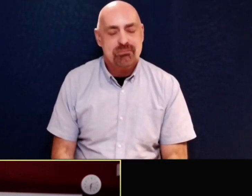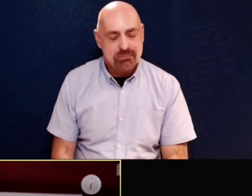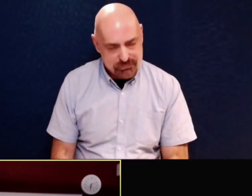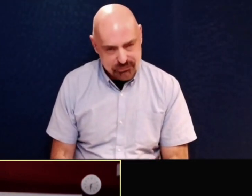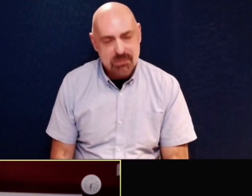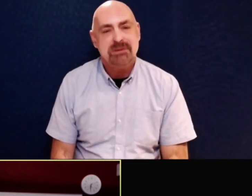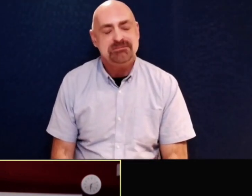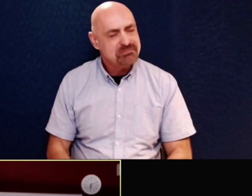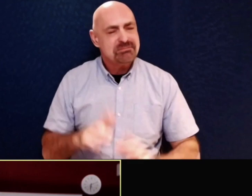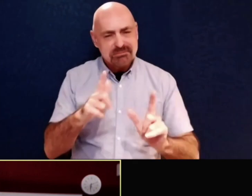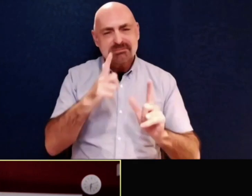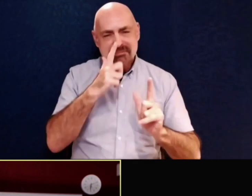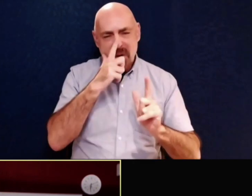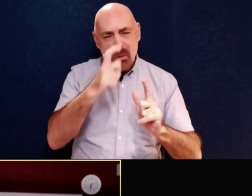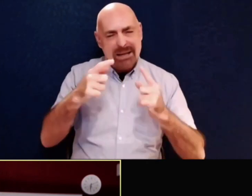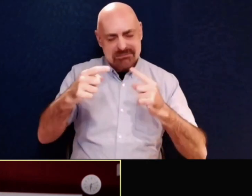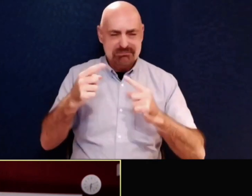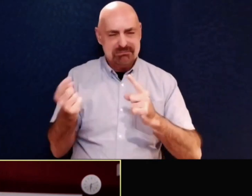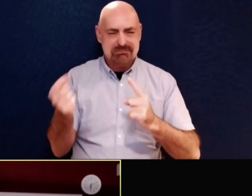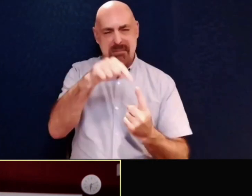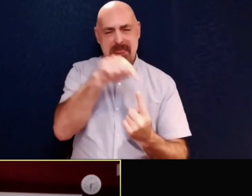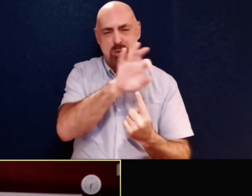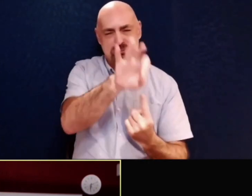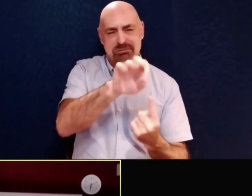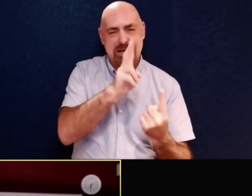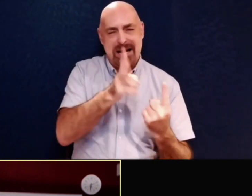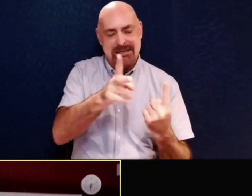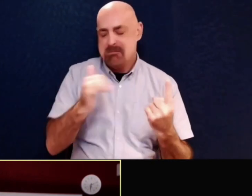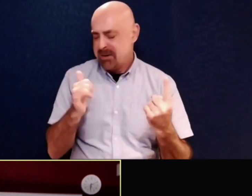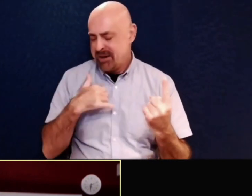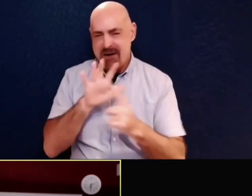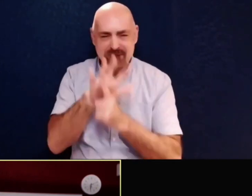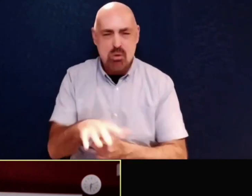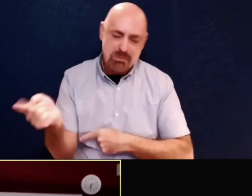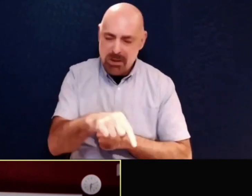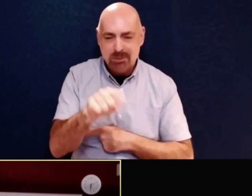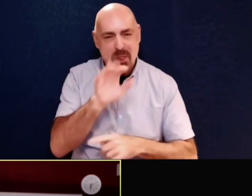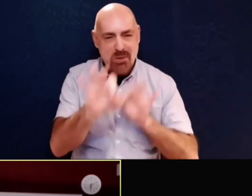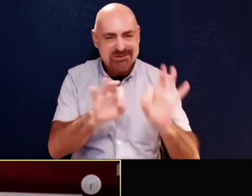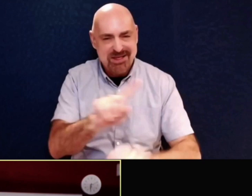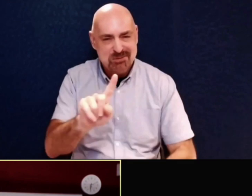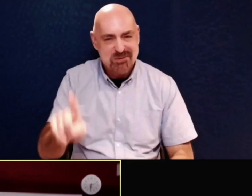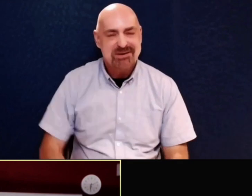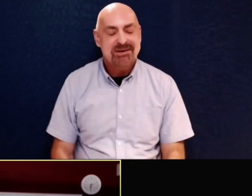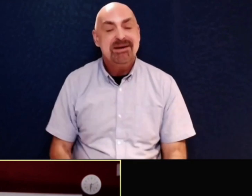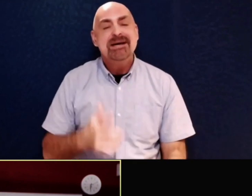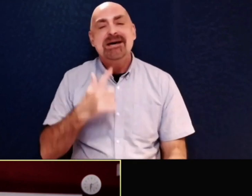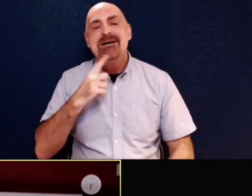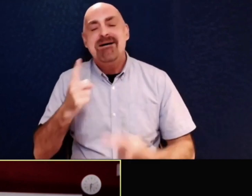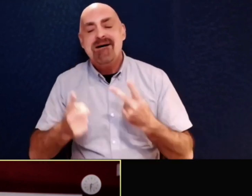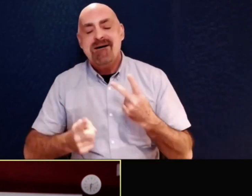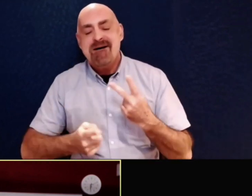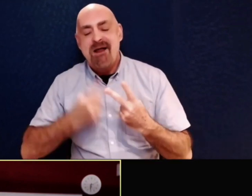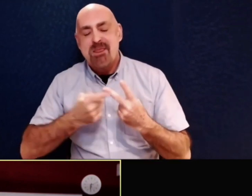we can come back to that, and maybe I'll force you to come back to that. But let me just bring some of the other